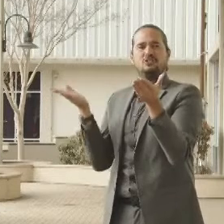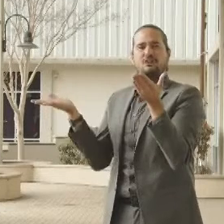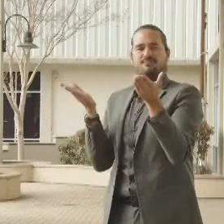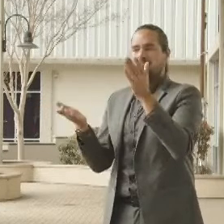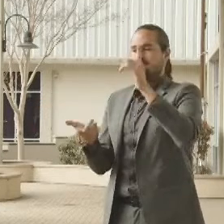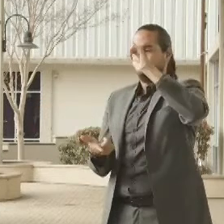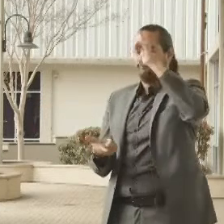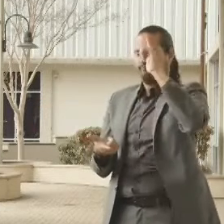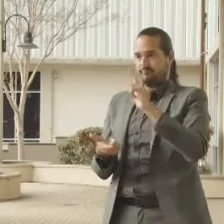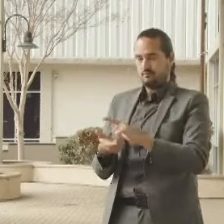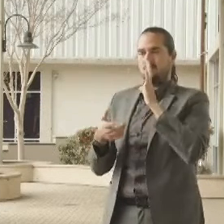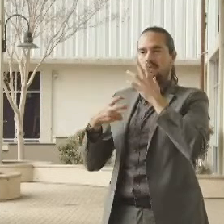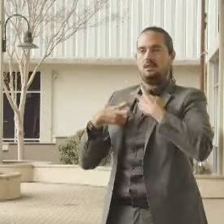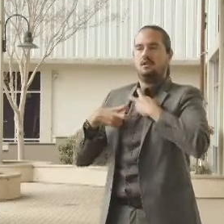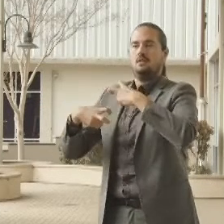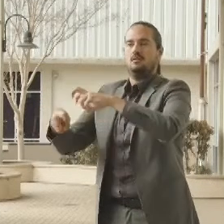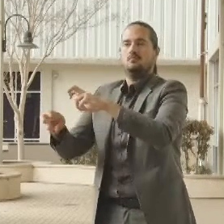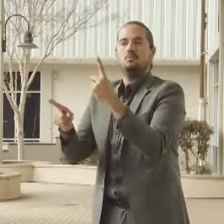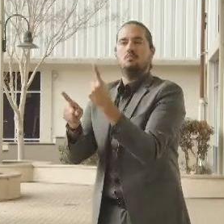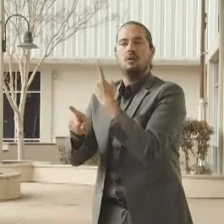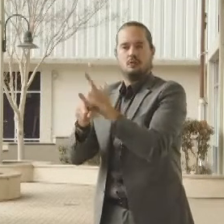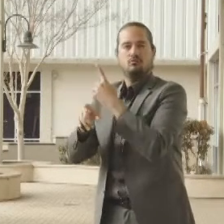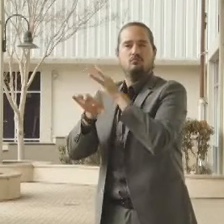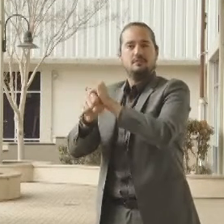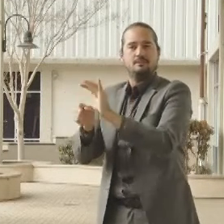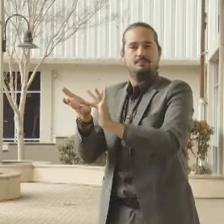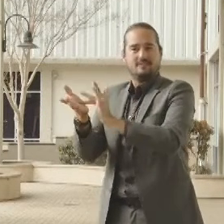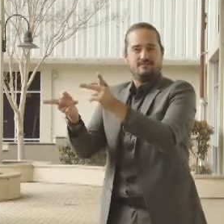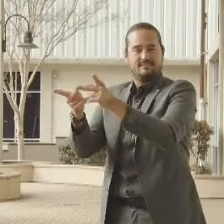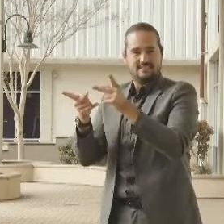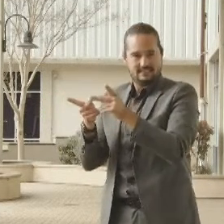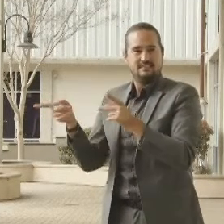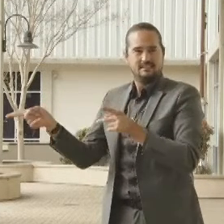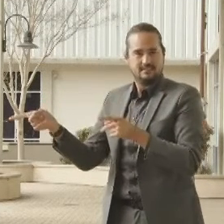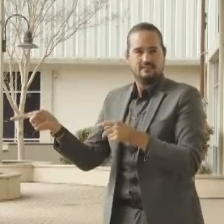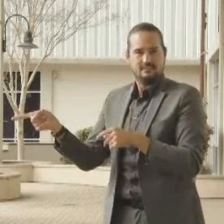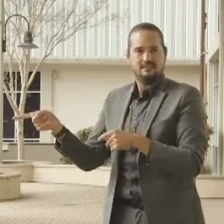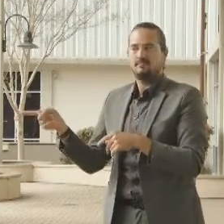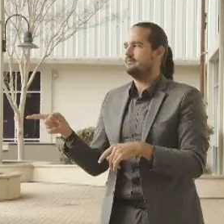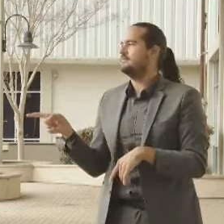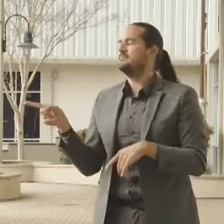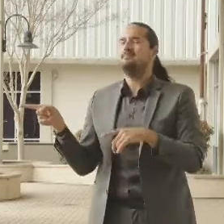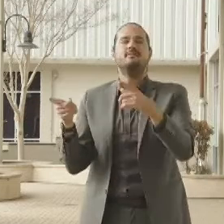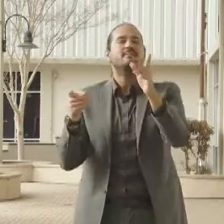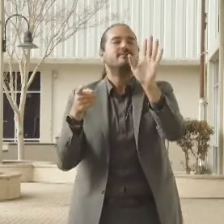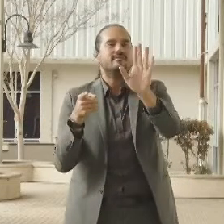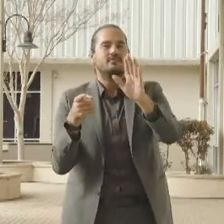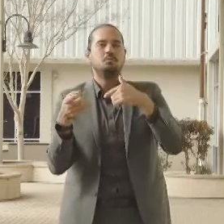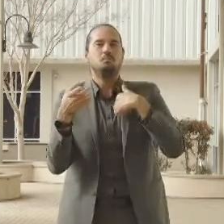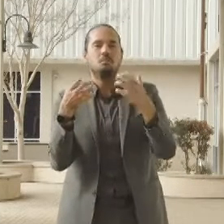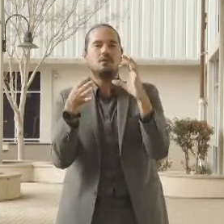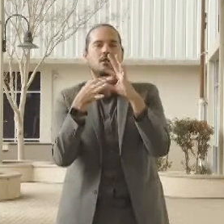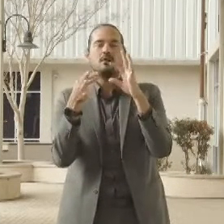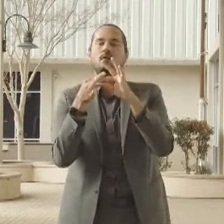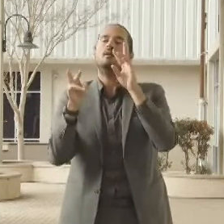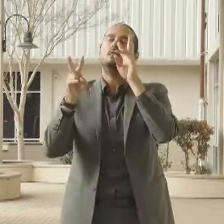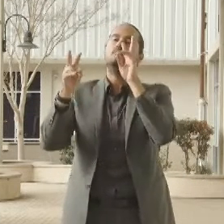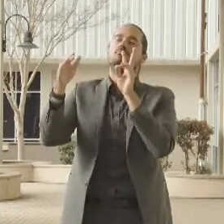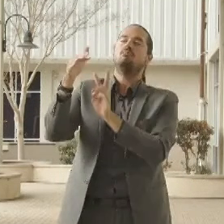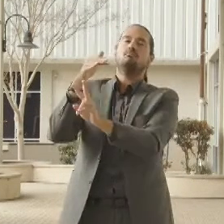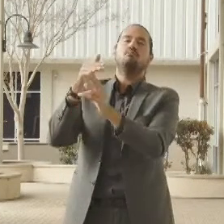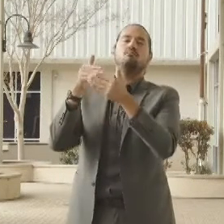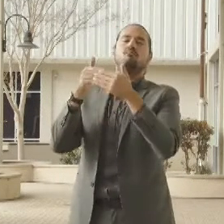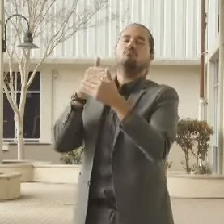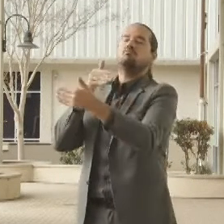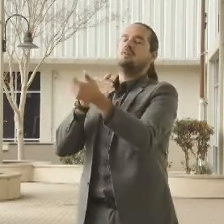quote, wind down of county services. What I want to say is just looking out into the future over the next many, many months. So there's